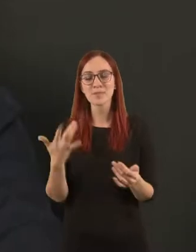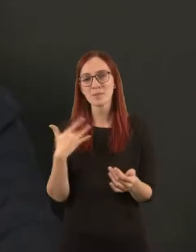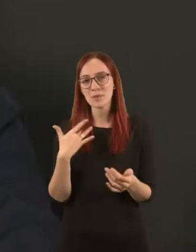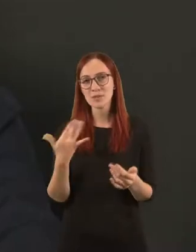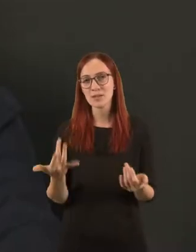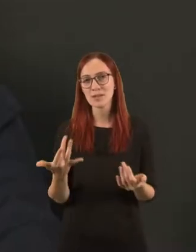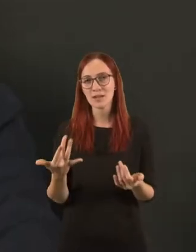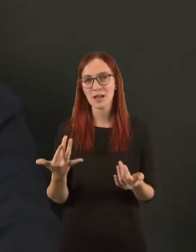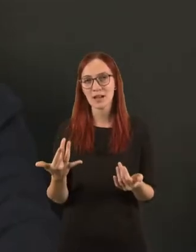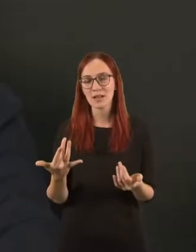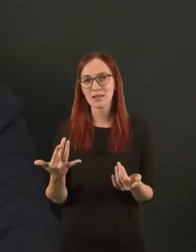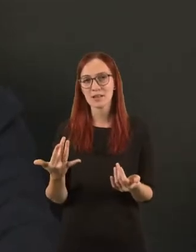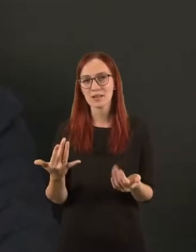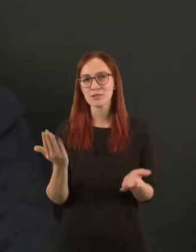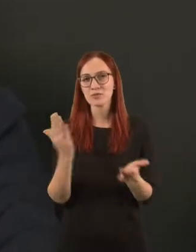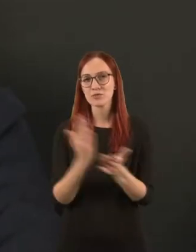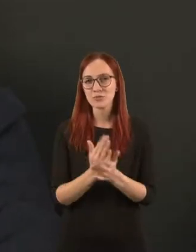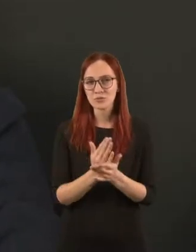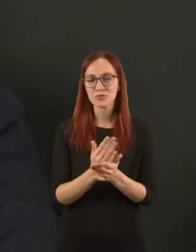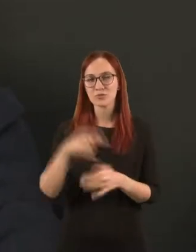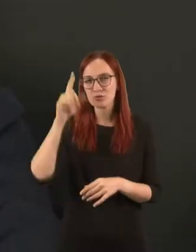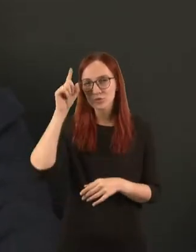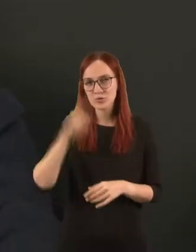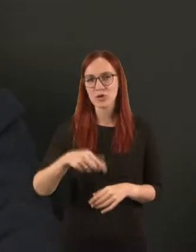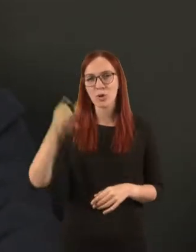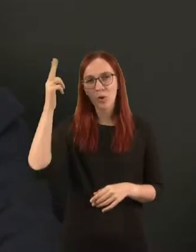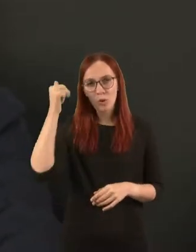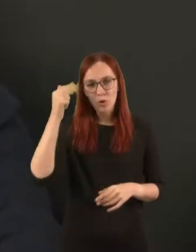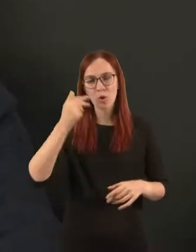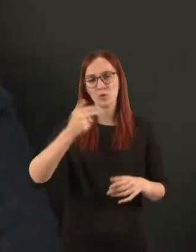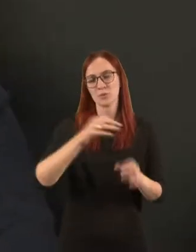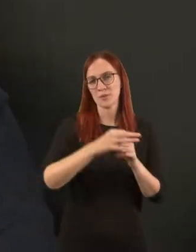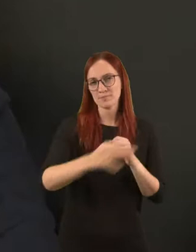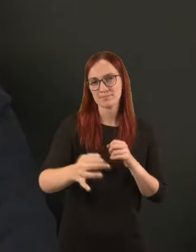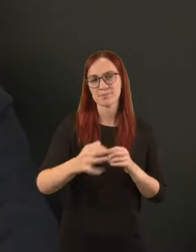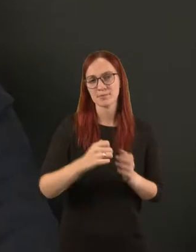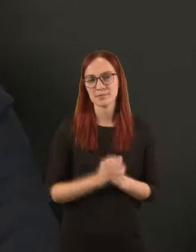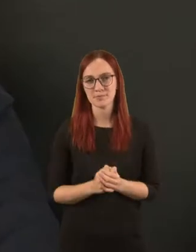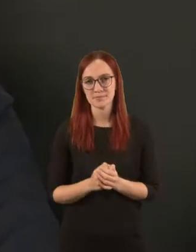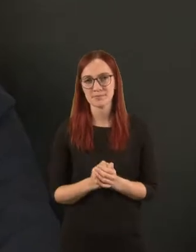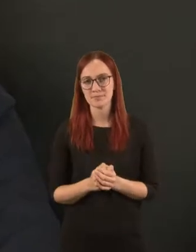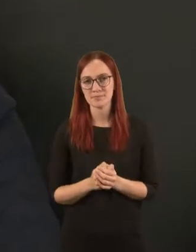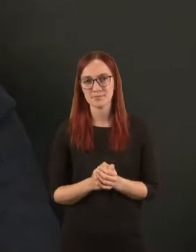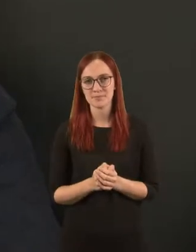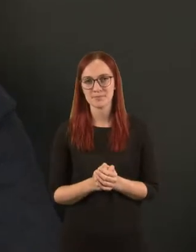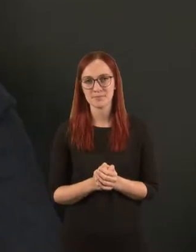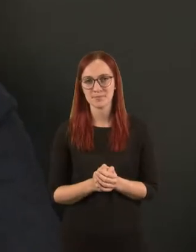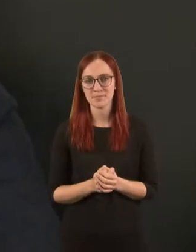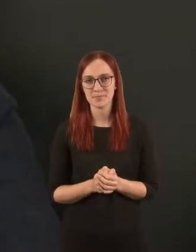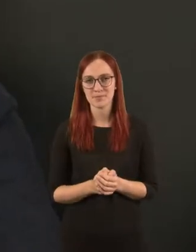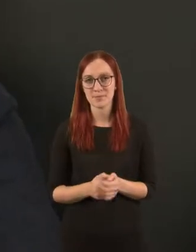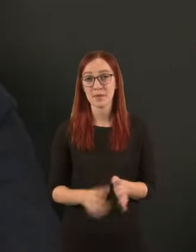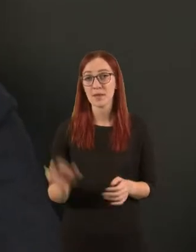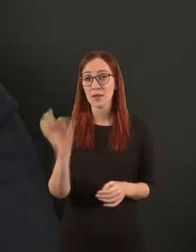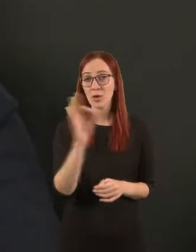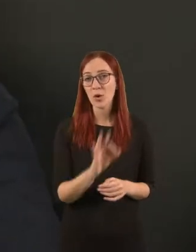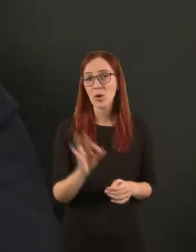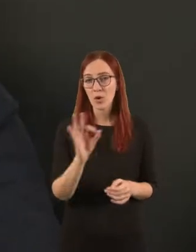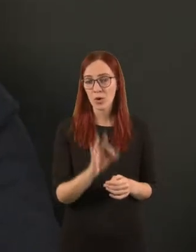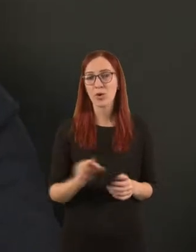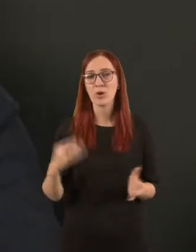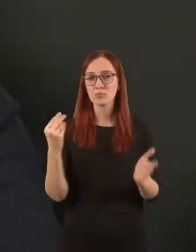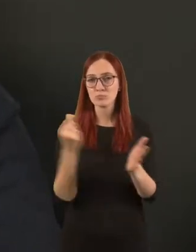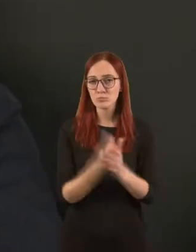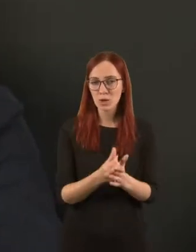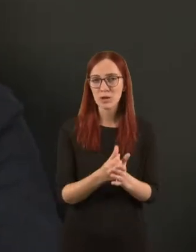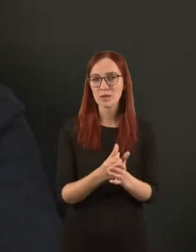promoting development in their locations. I know Kaunas region best,